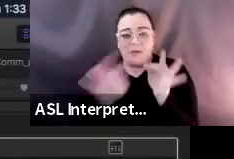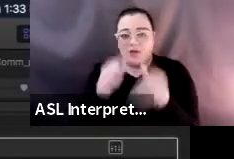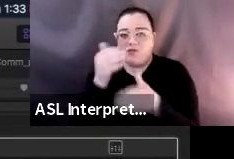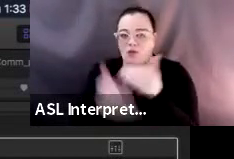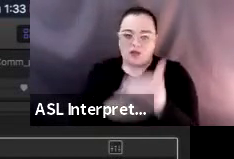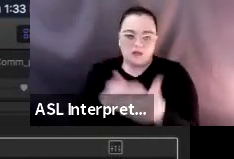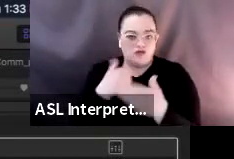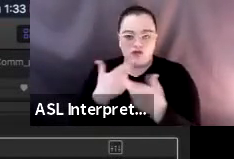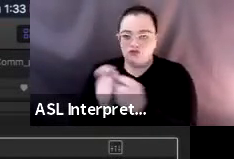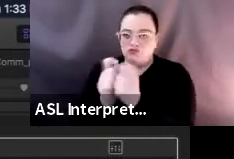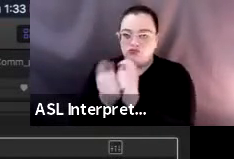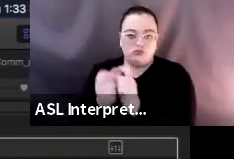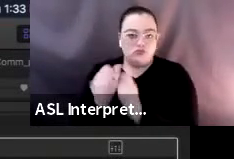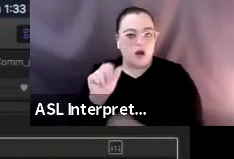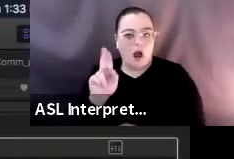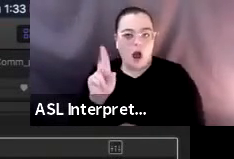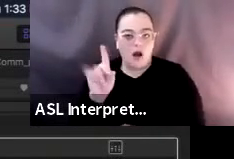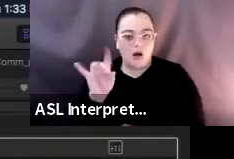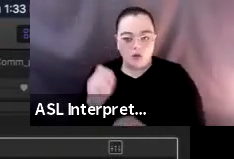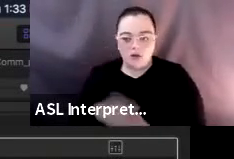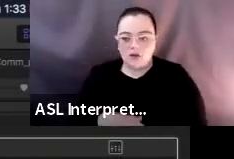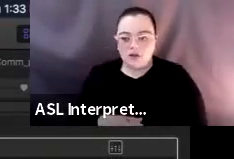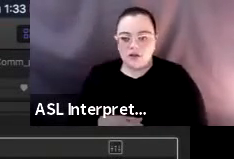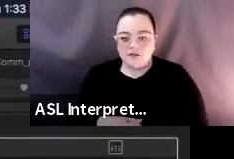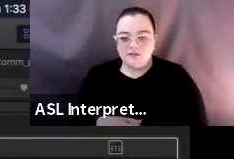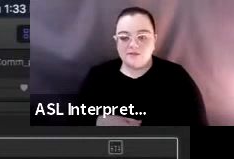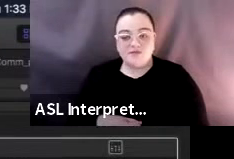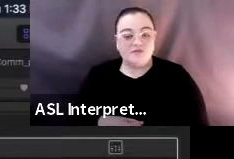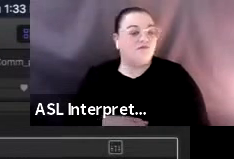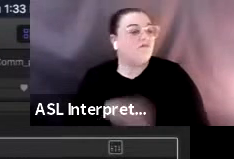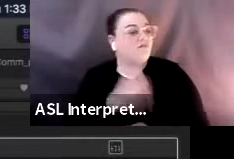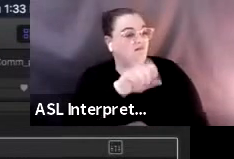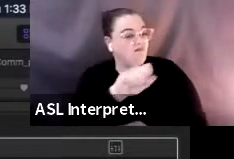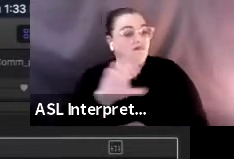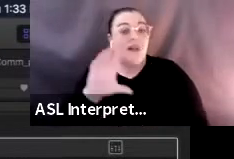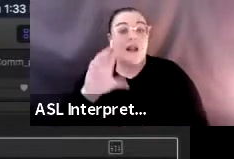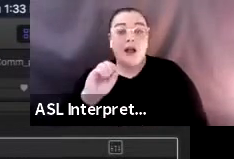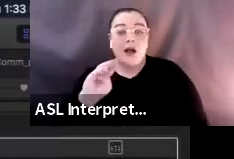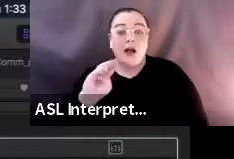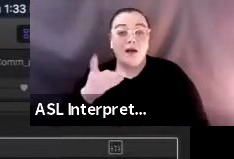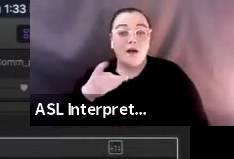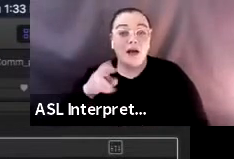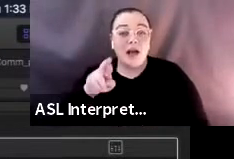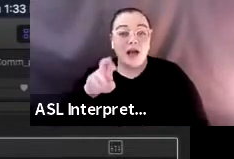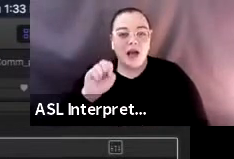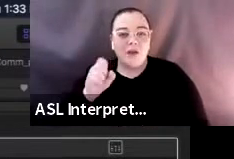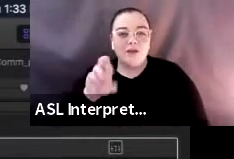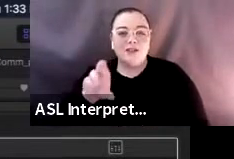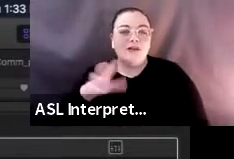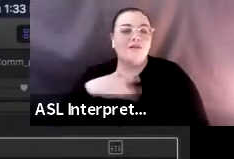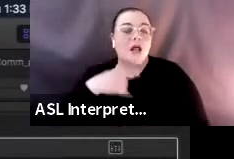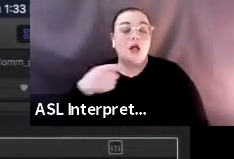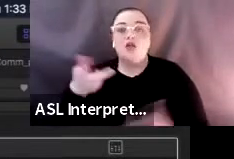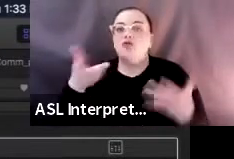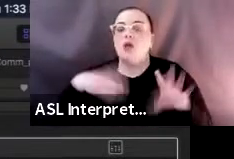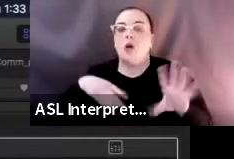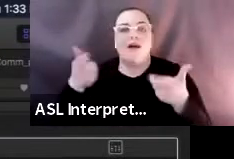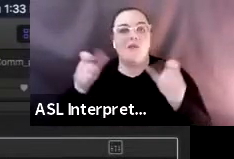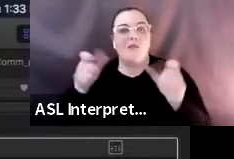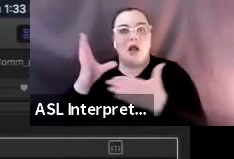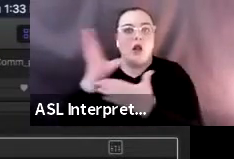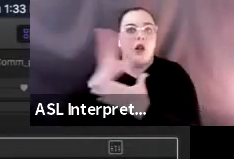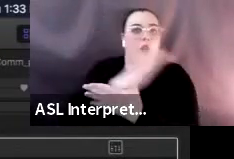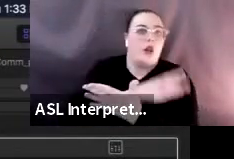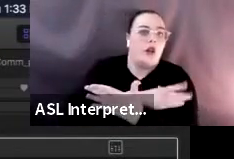approach your audio for self-tape. Yeah, basically compressor, another way to think about it is you don't want a big dynamic range in audio. You kind of want